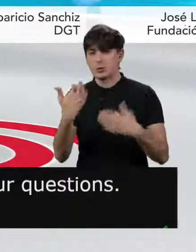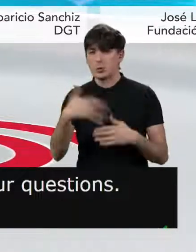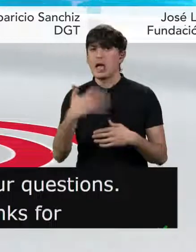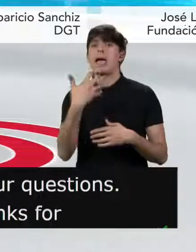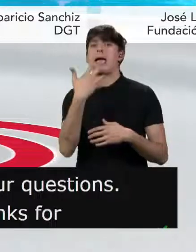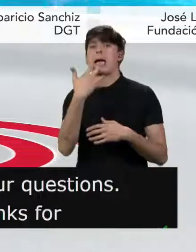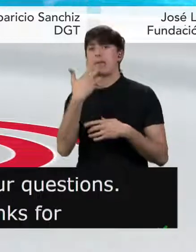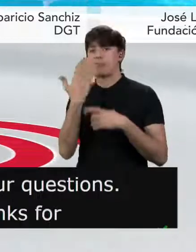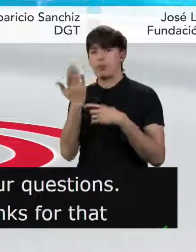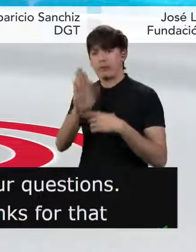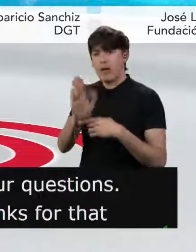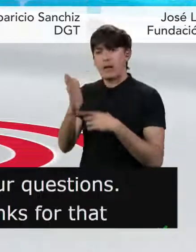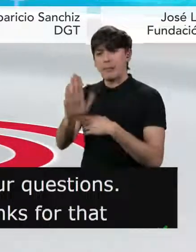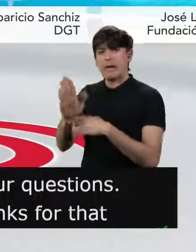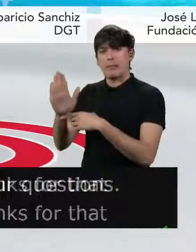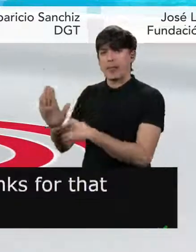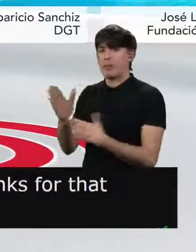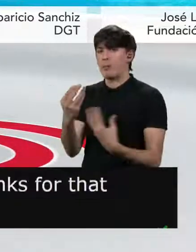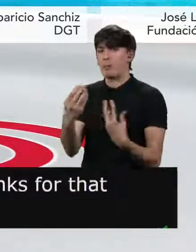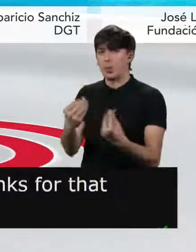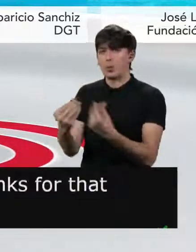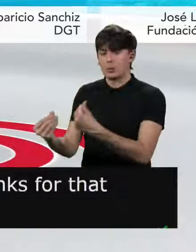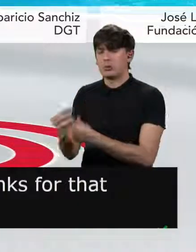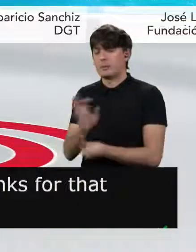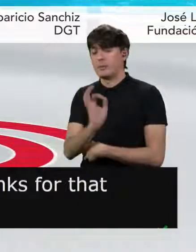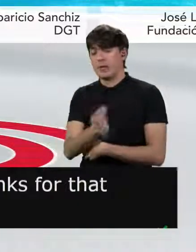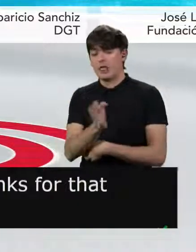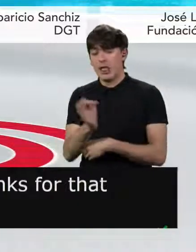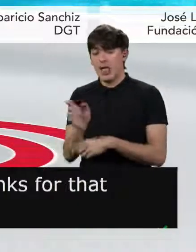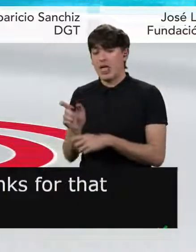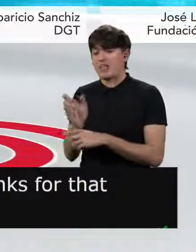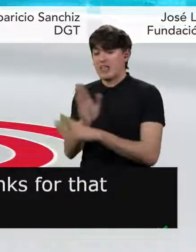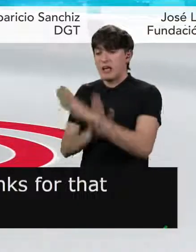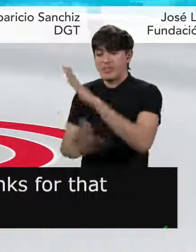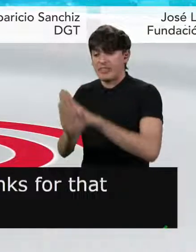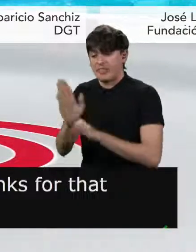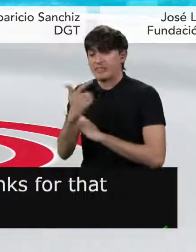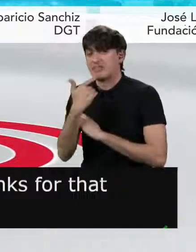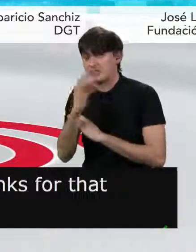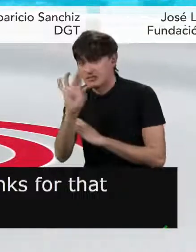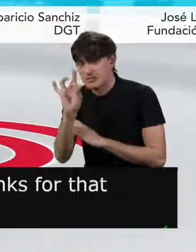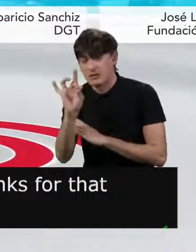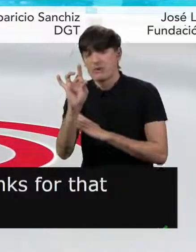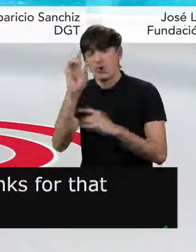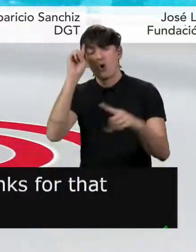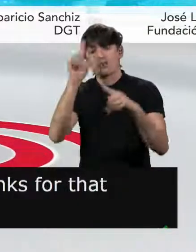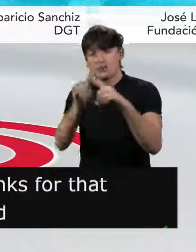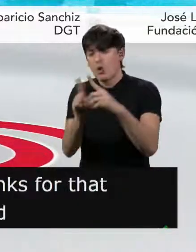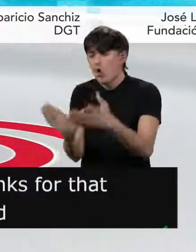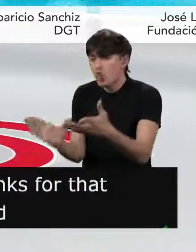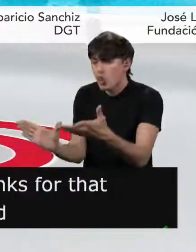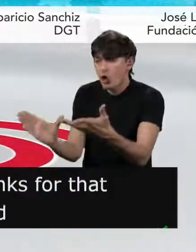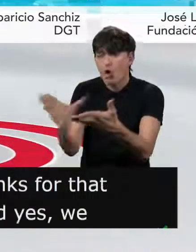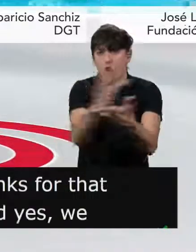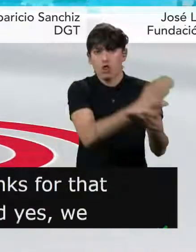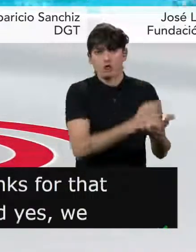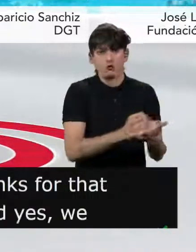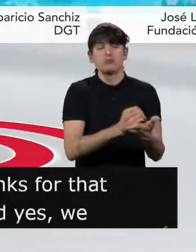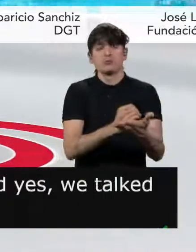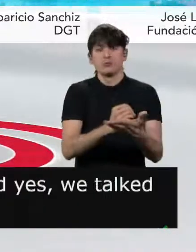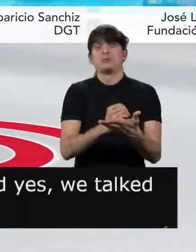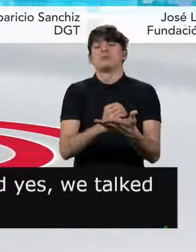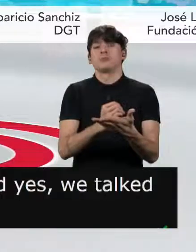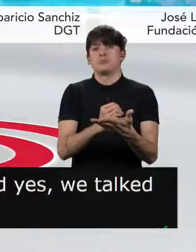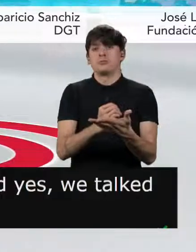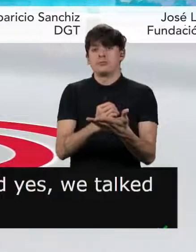us a lot of examples. y efectivamente la And discapacidad se yes, menciona, pero hay que you talked about disability, but we do need to build for everyone, as